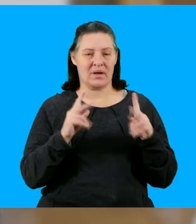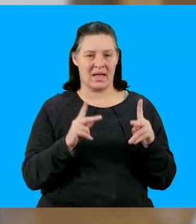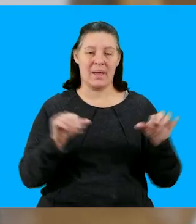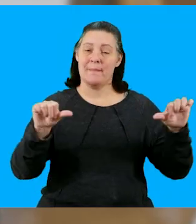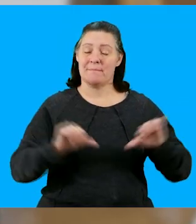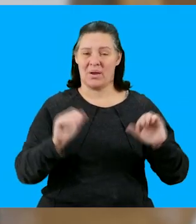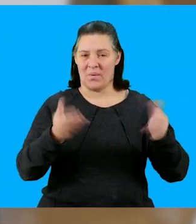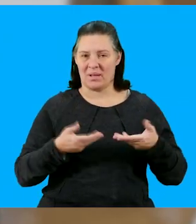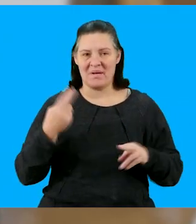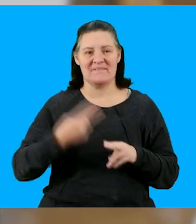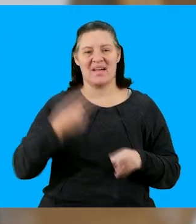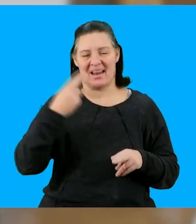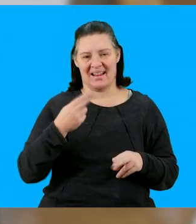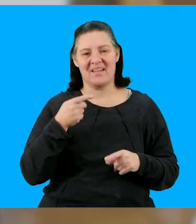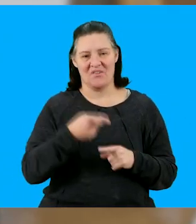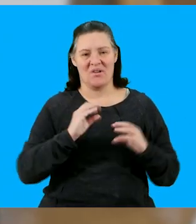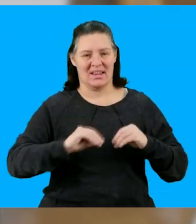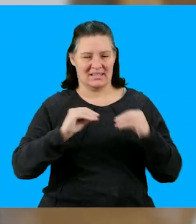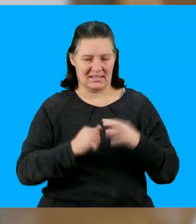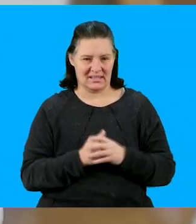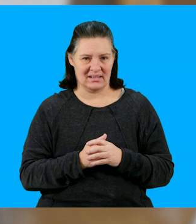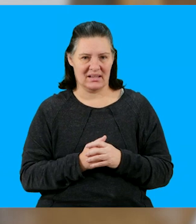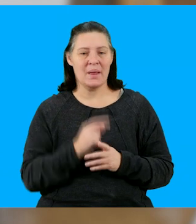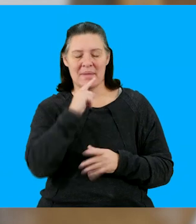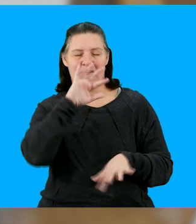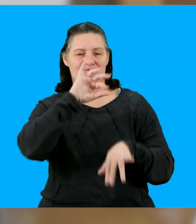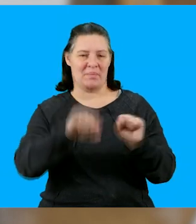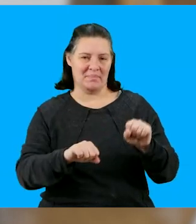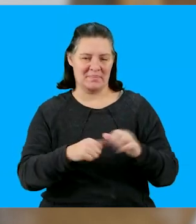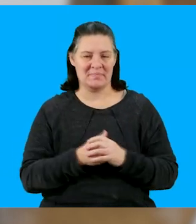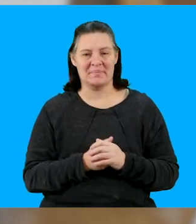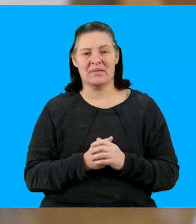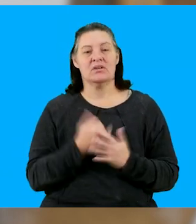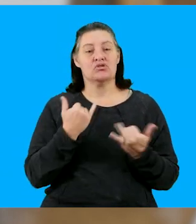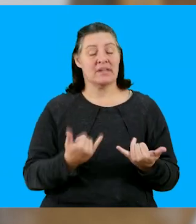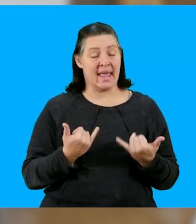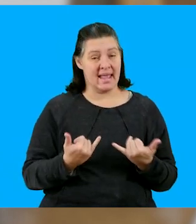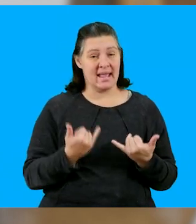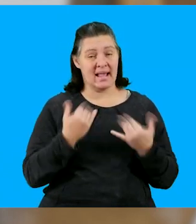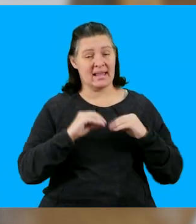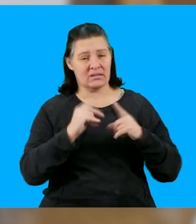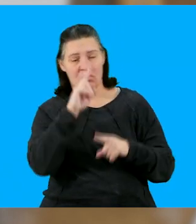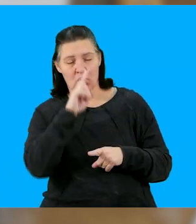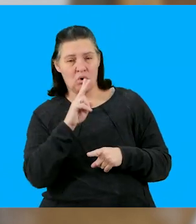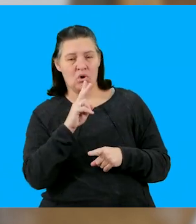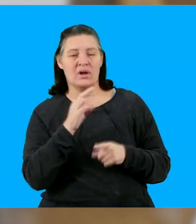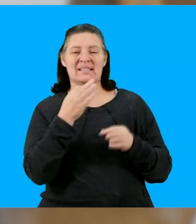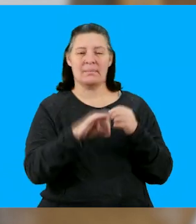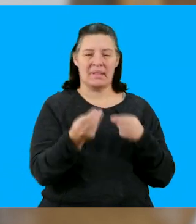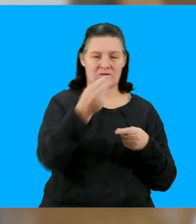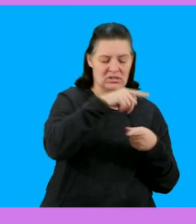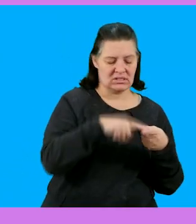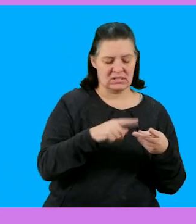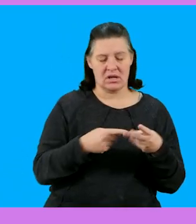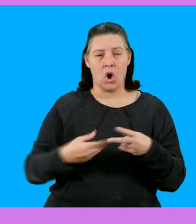All right, guys, welcome back to the final section of our lesson, and that we call the wrap-up. So in today's lesson, we looked at simple interest,